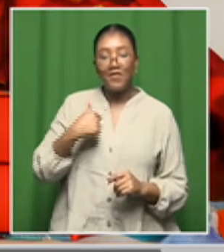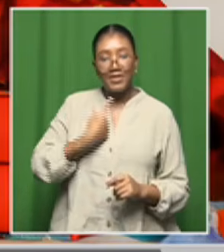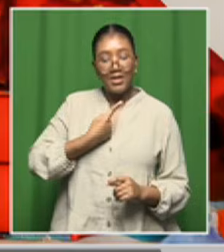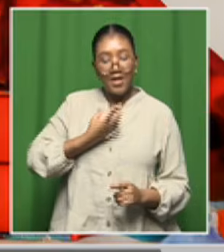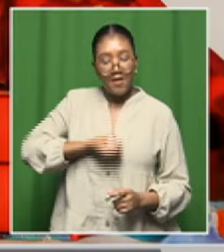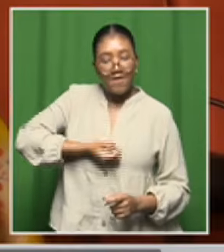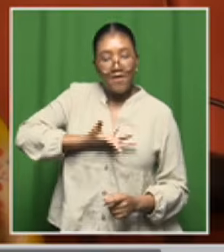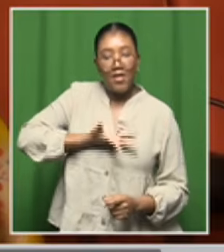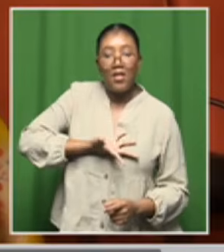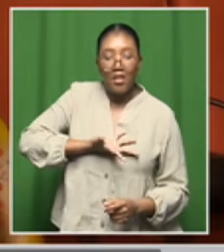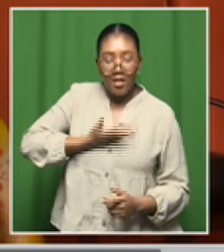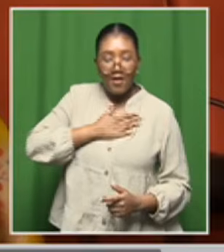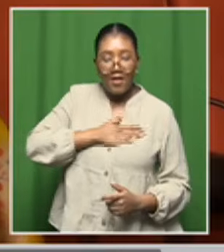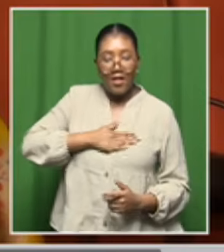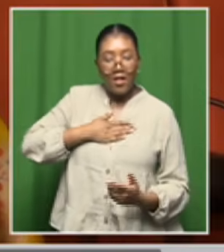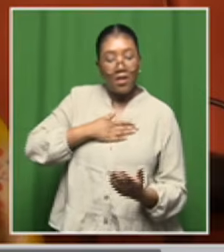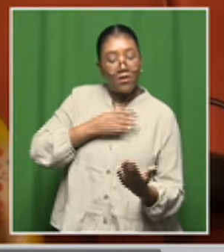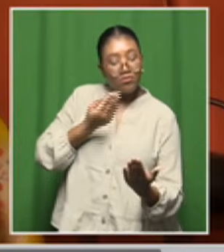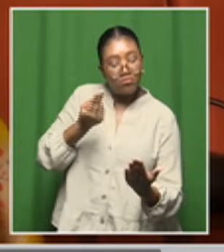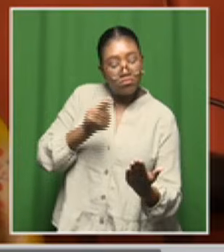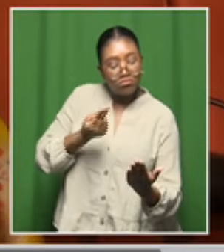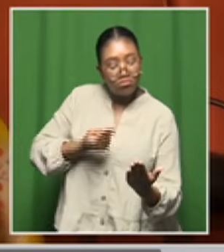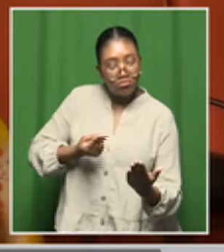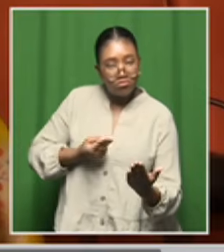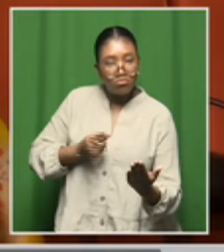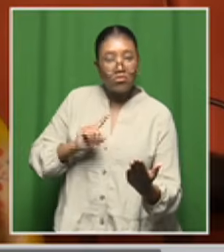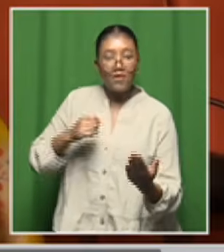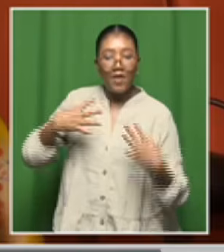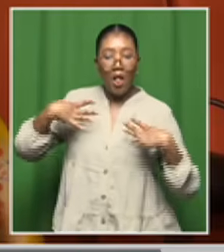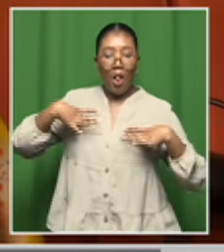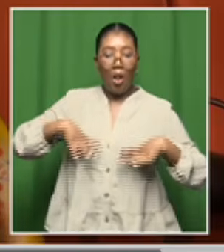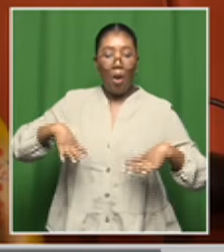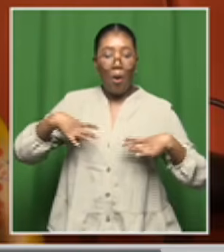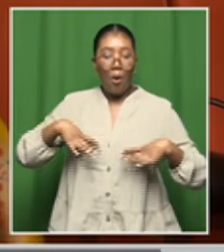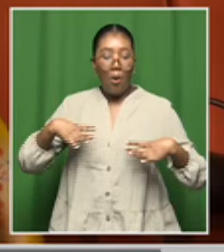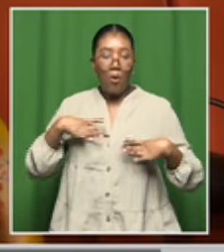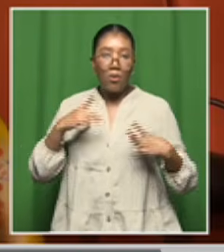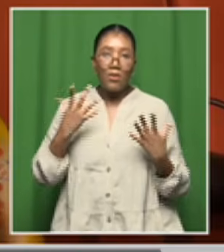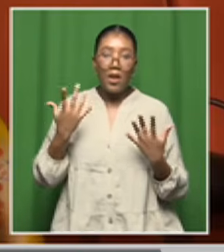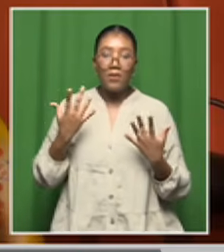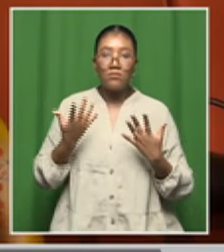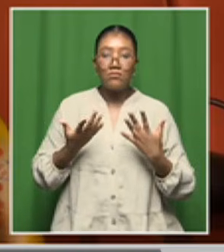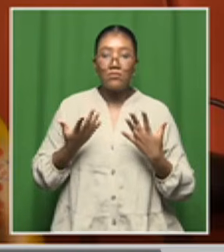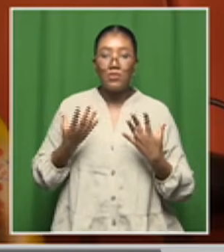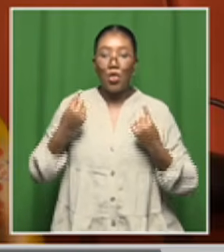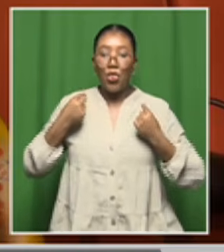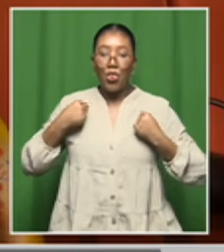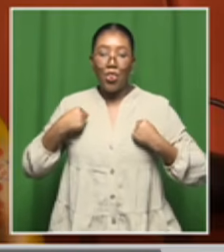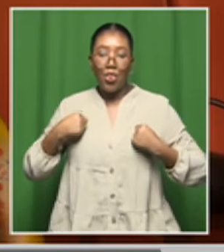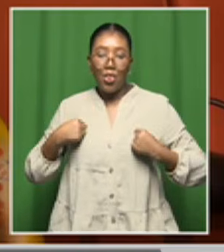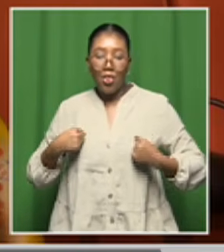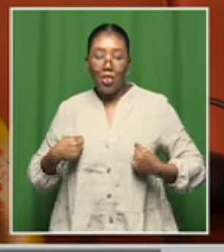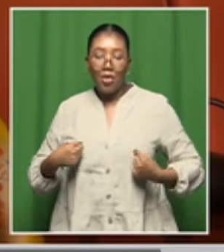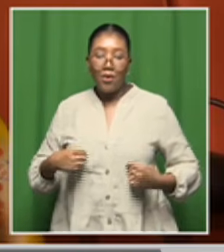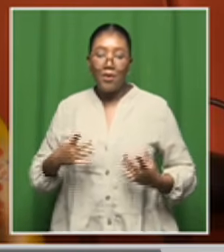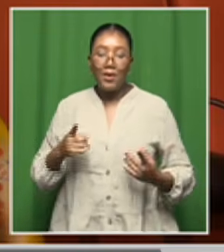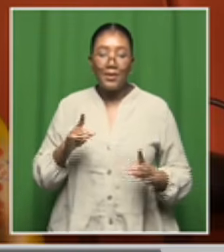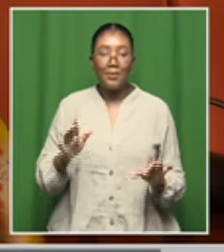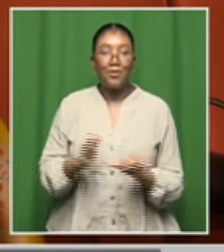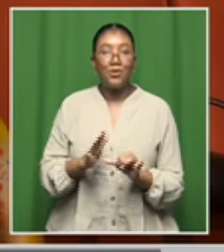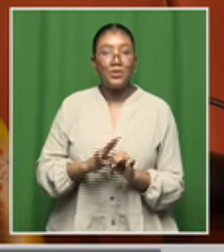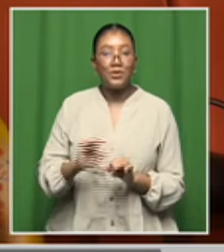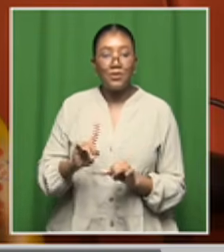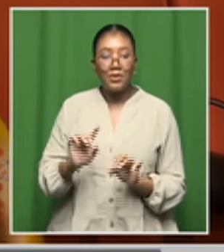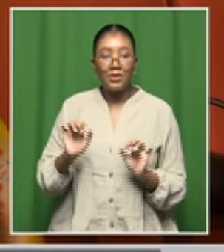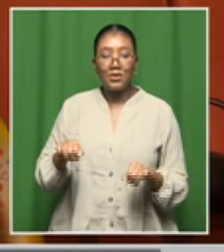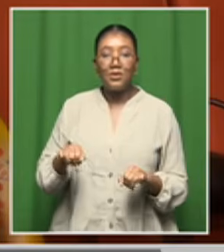I think for me, the art part of the design and the fashion business has also been a huge crutch to lean on, because